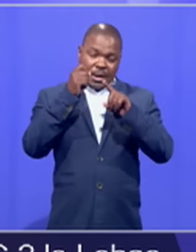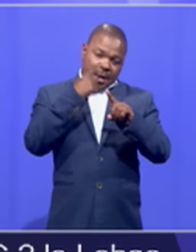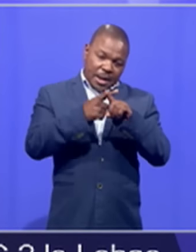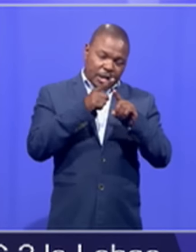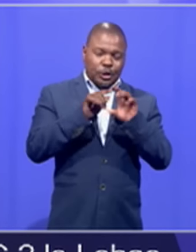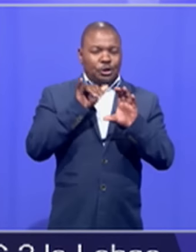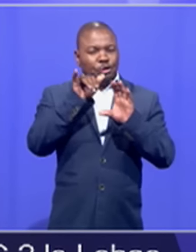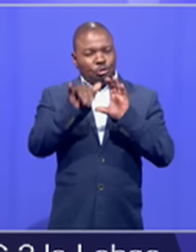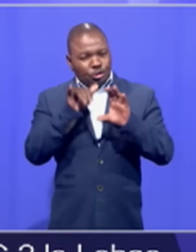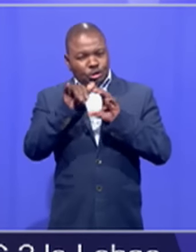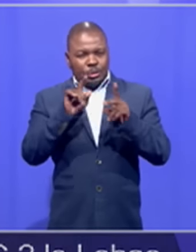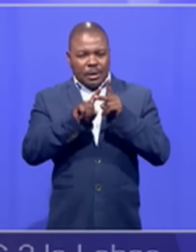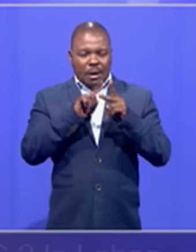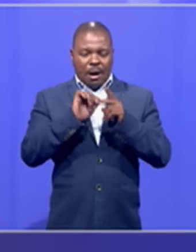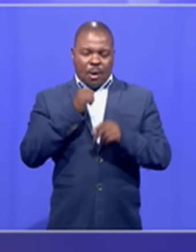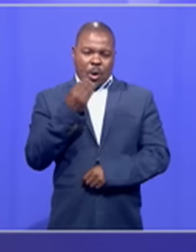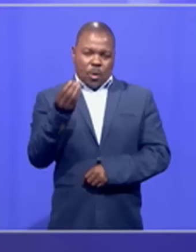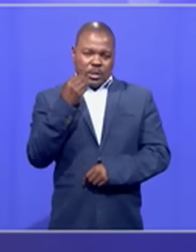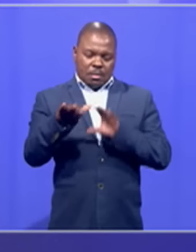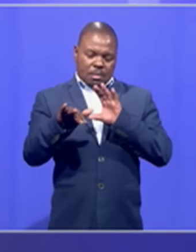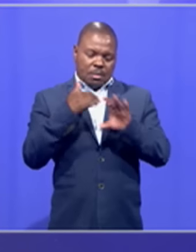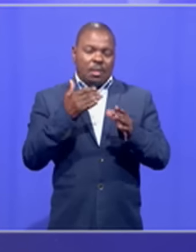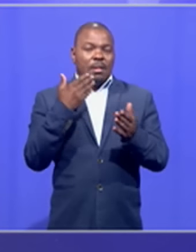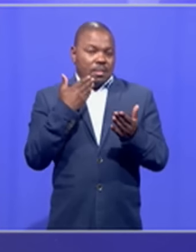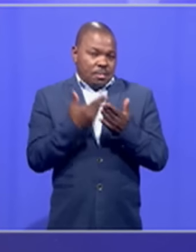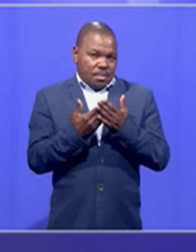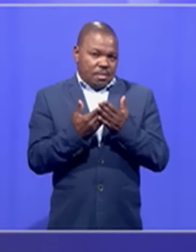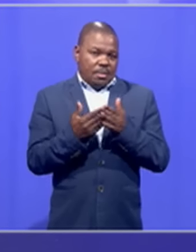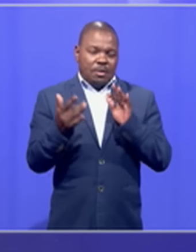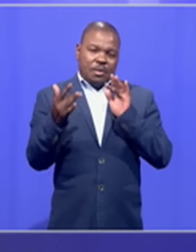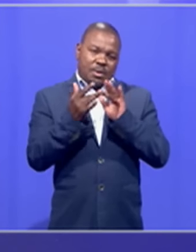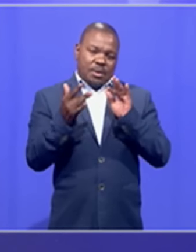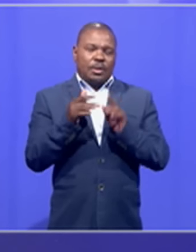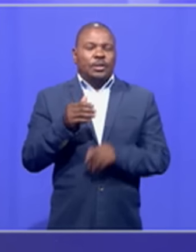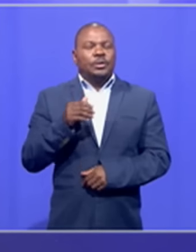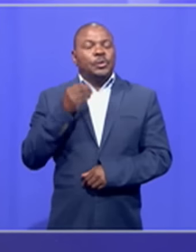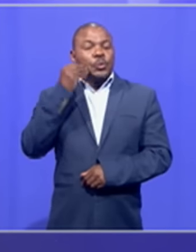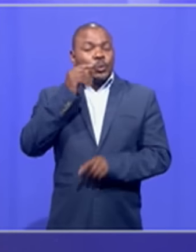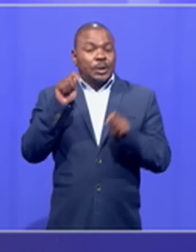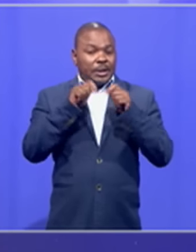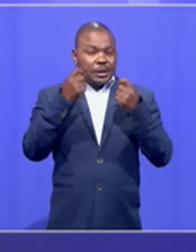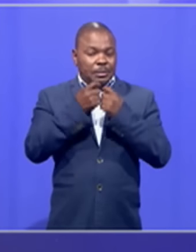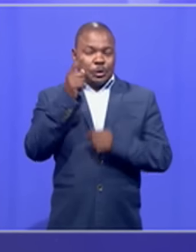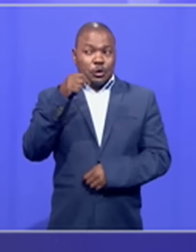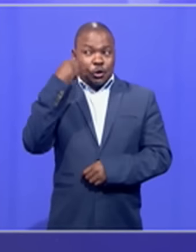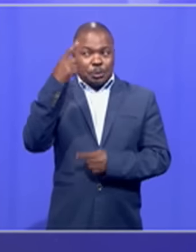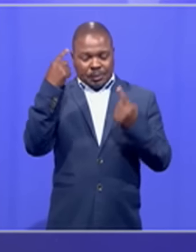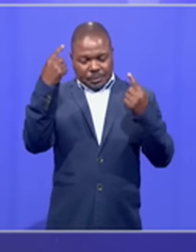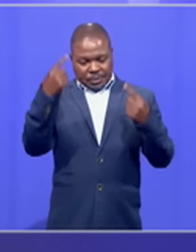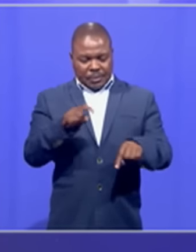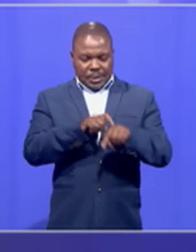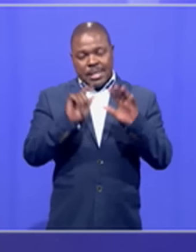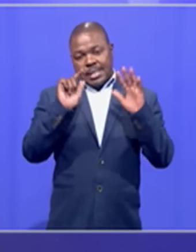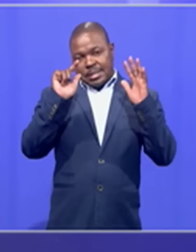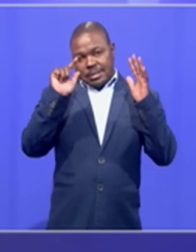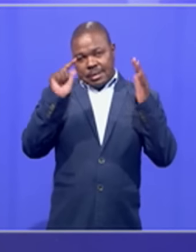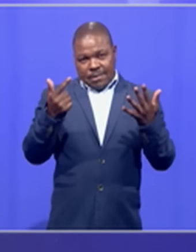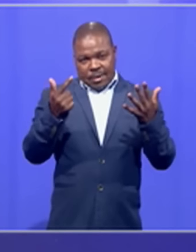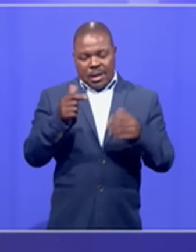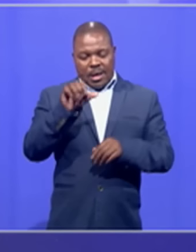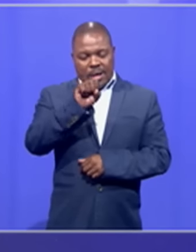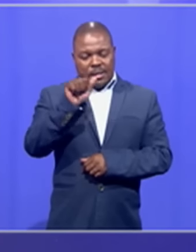YouTube e išita le nomorong ya rena ya WhatsApp fa o le ka go kgatha tema gona. Ba sehlopha sa taba tša Sesotho ba tla lefa tšona ka iri ya bošupa mo go